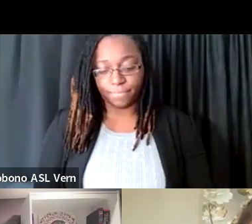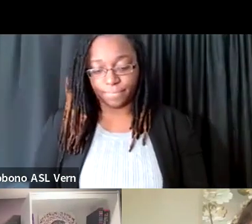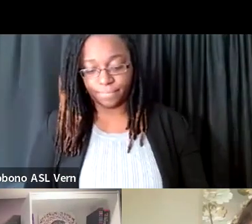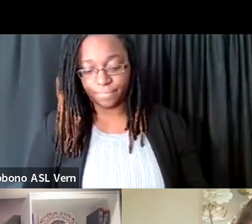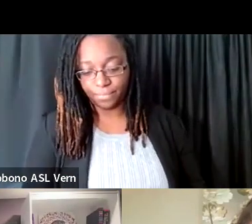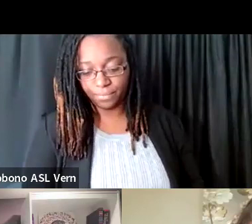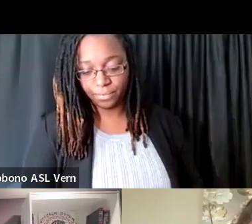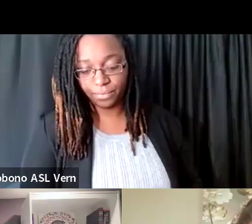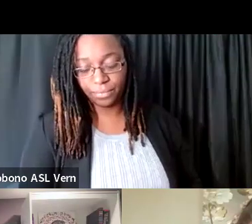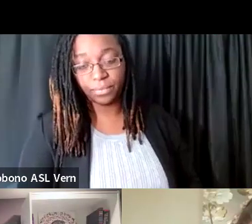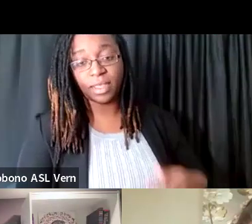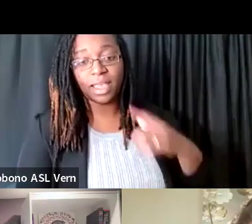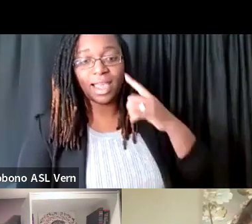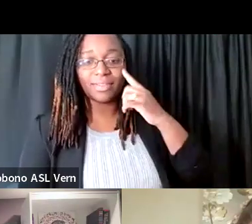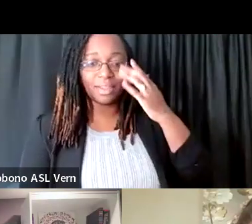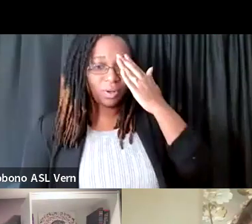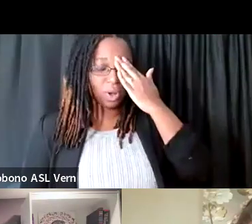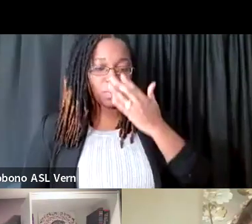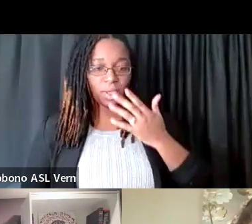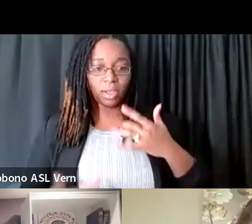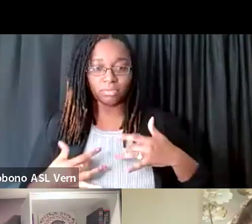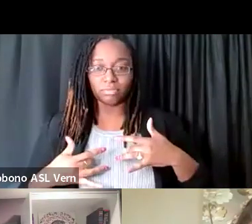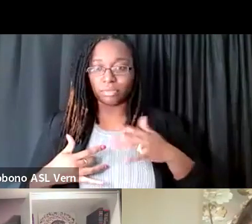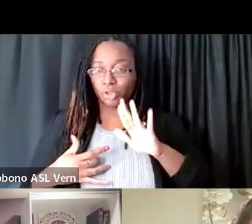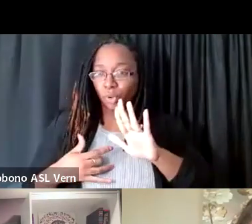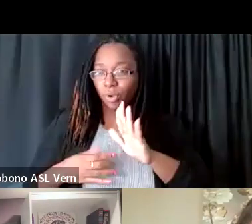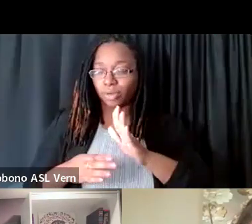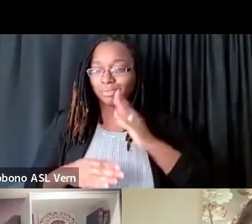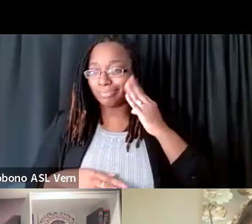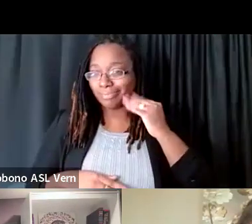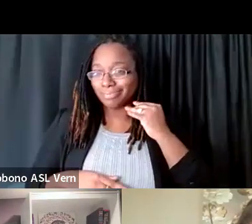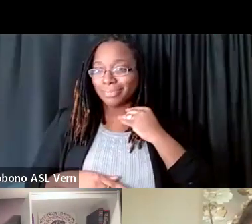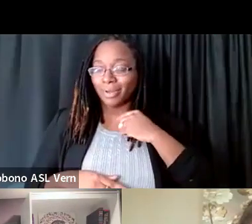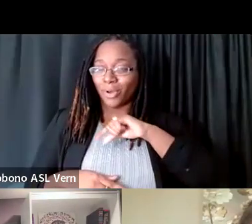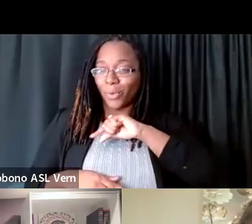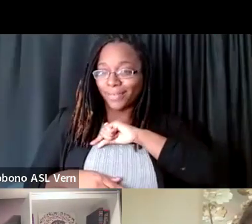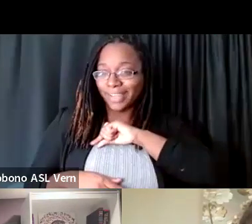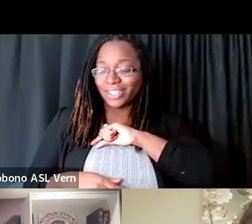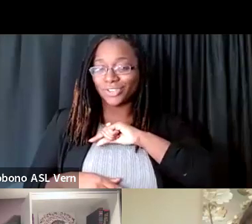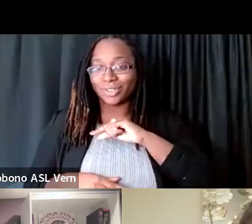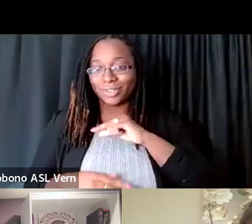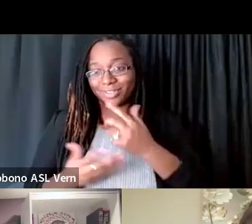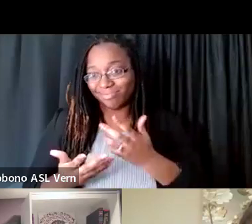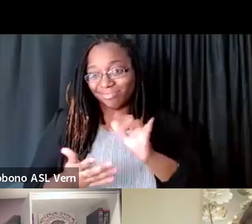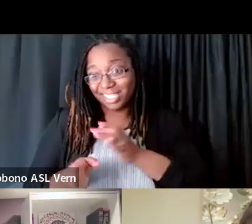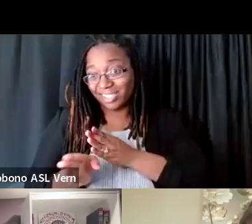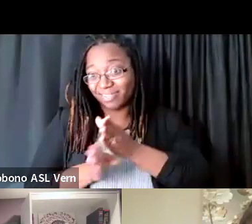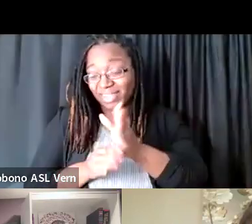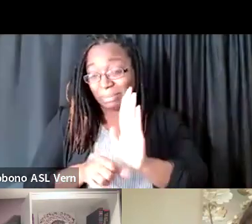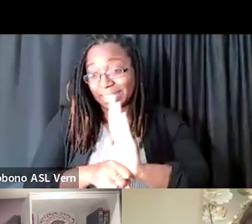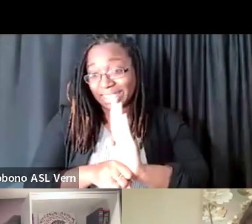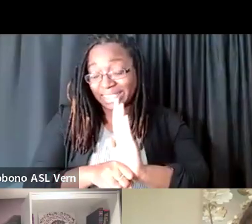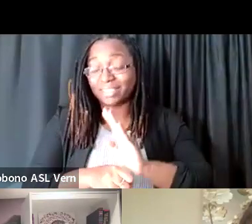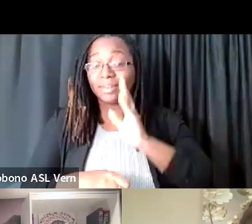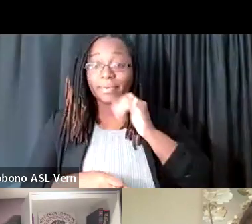what you bring to the table is important, it is a field, it's a profession. It's something, there are going to be